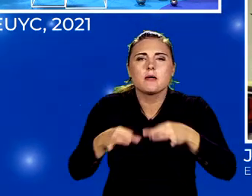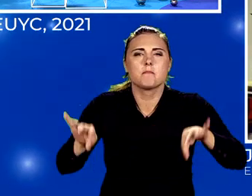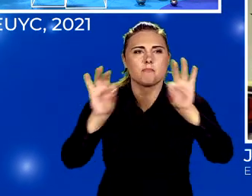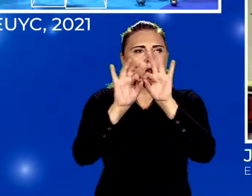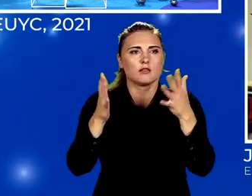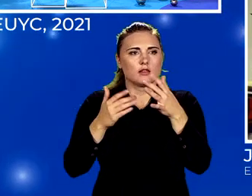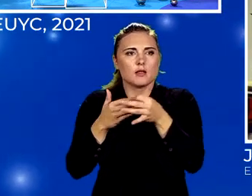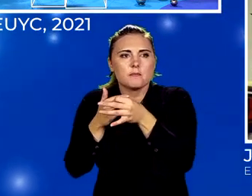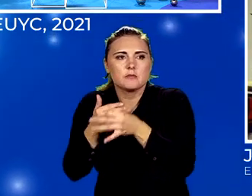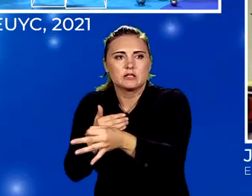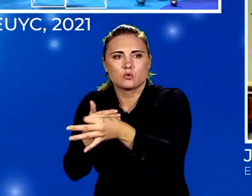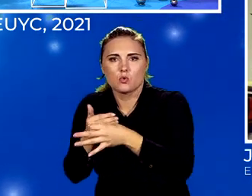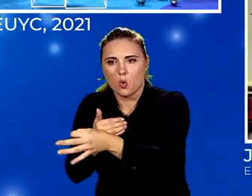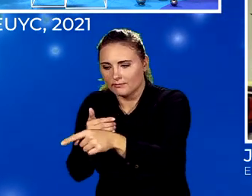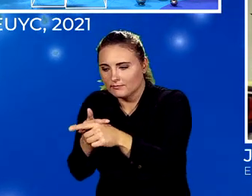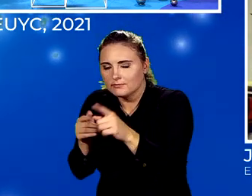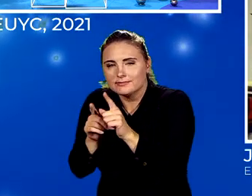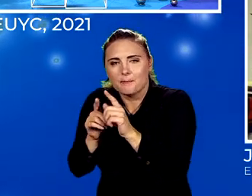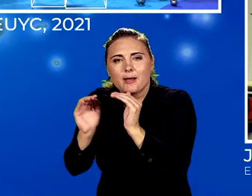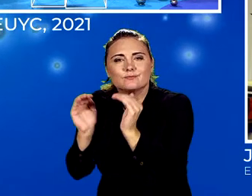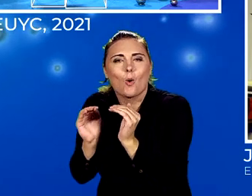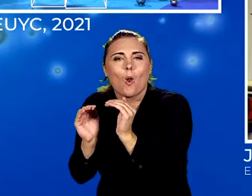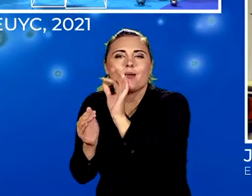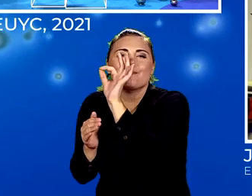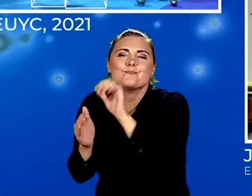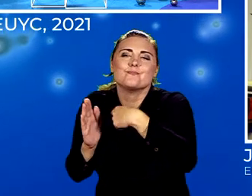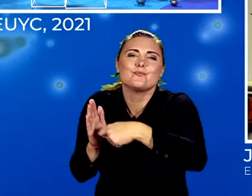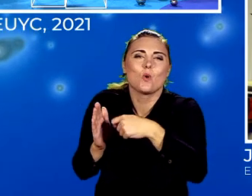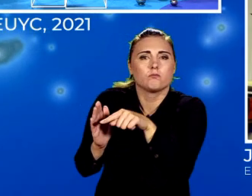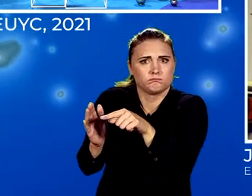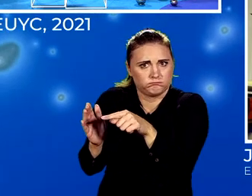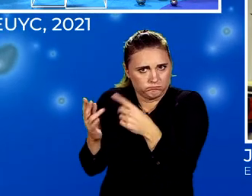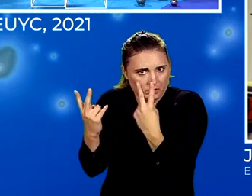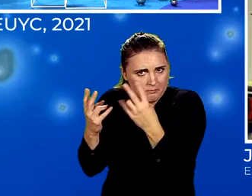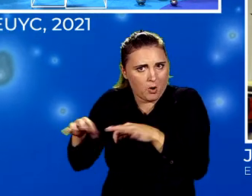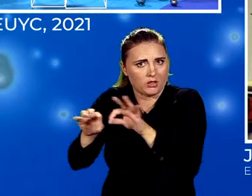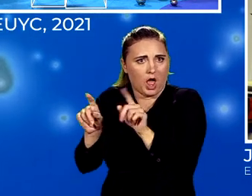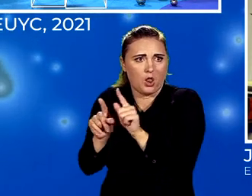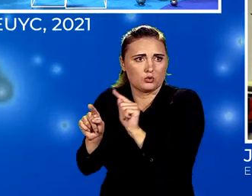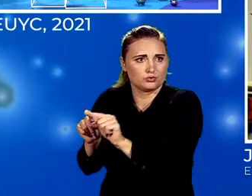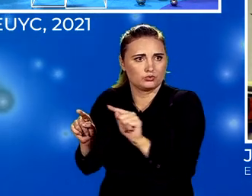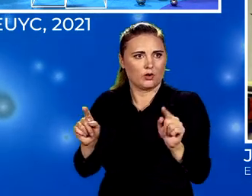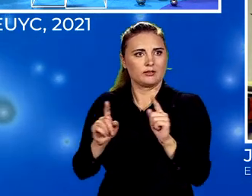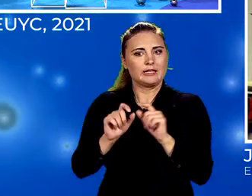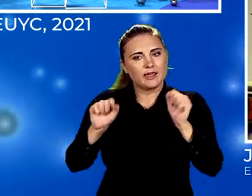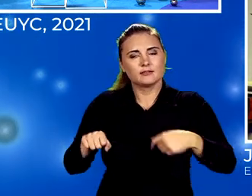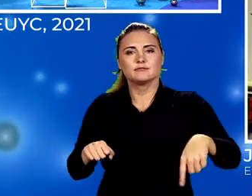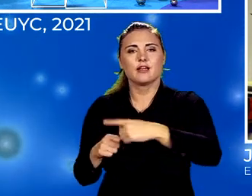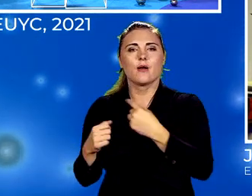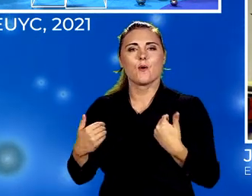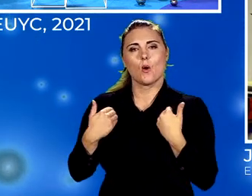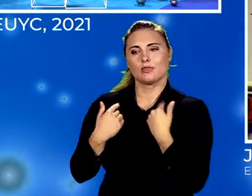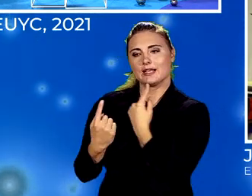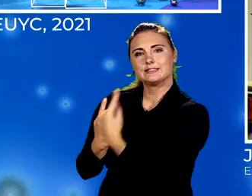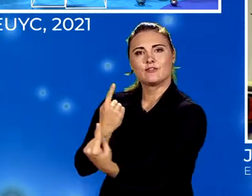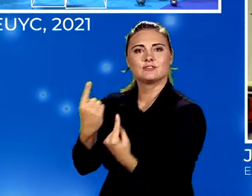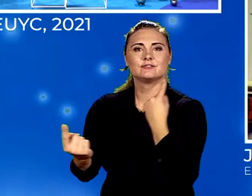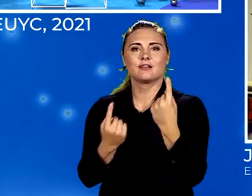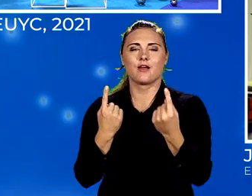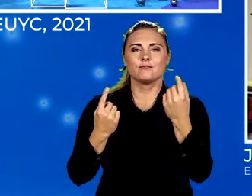they are successful in it to build them themselves, because in this way they can set up their own ideas, realizing new